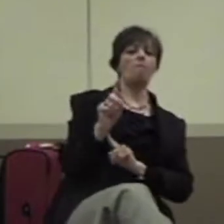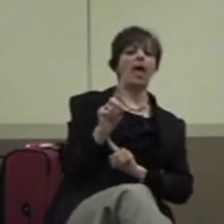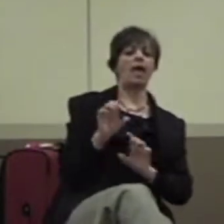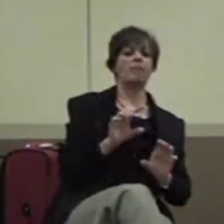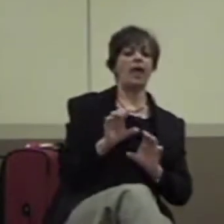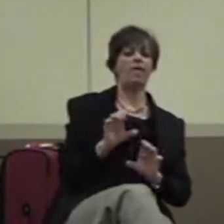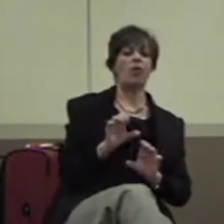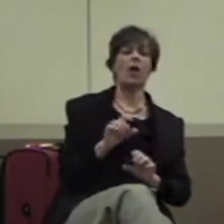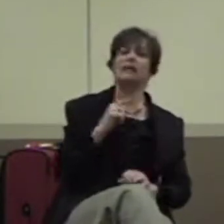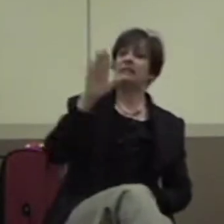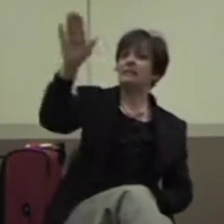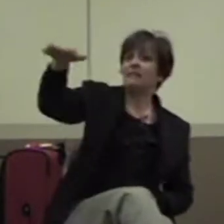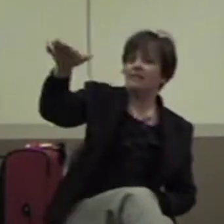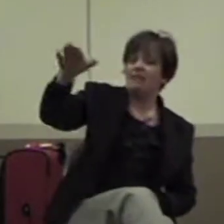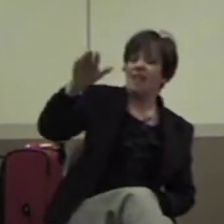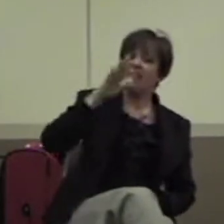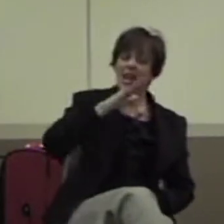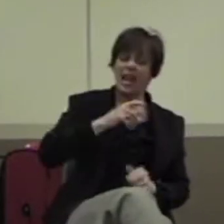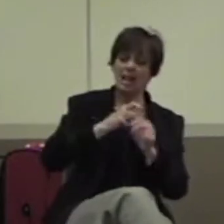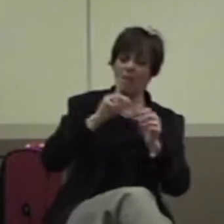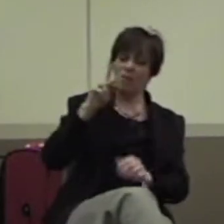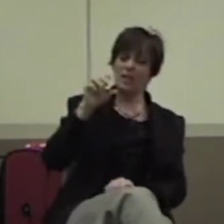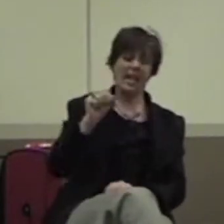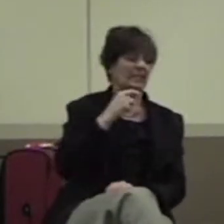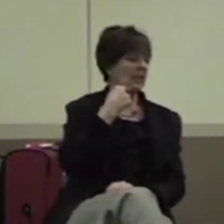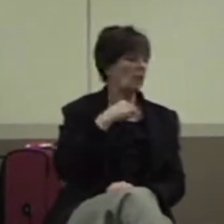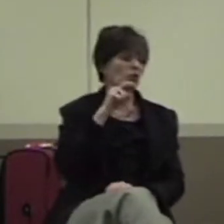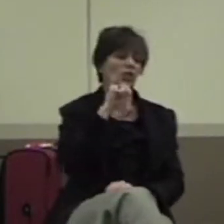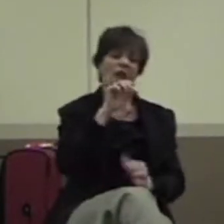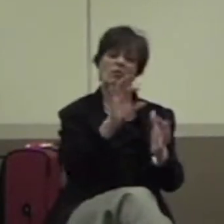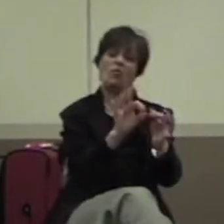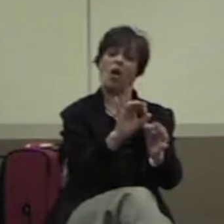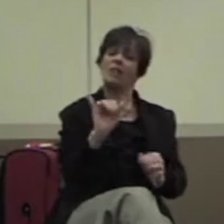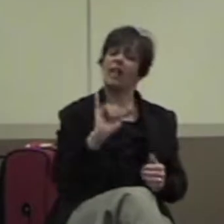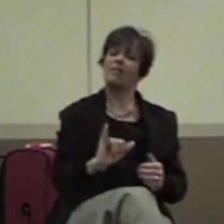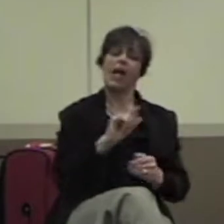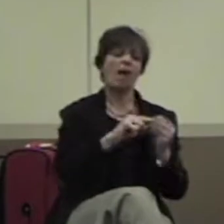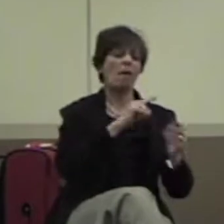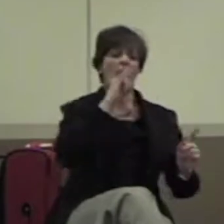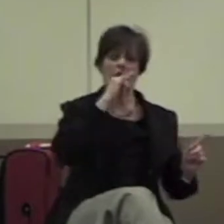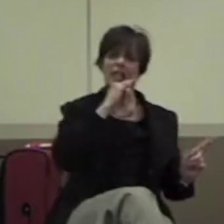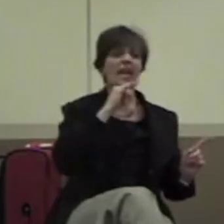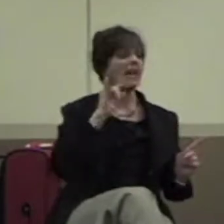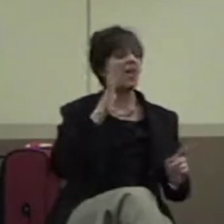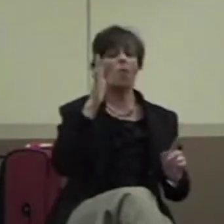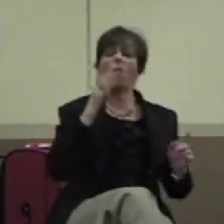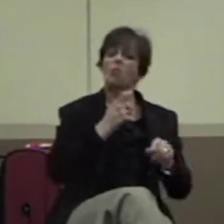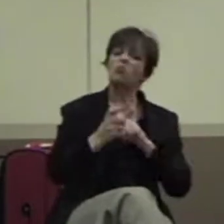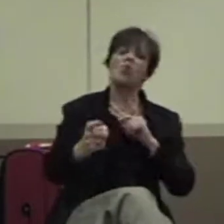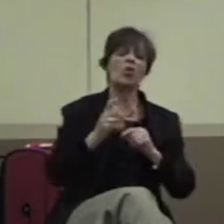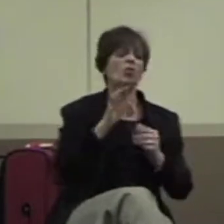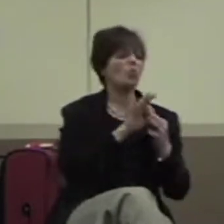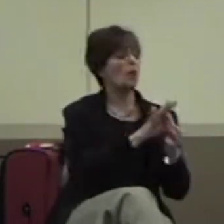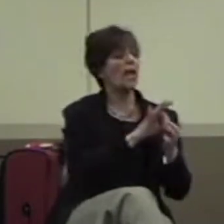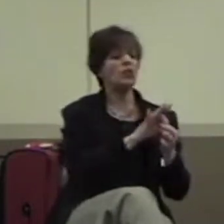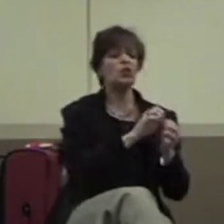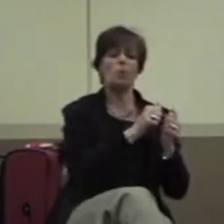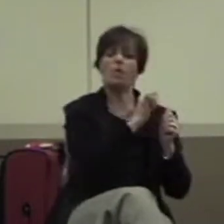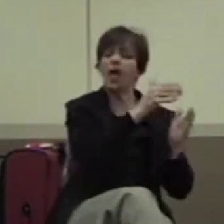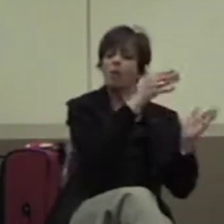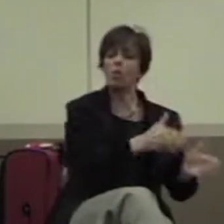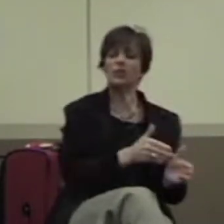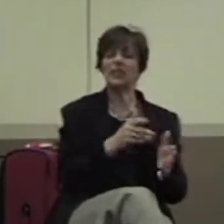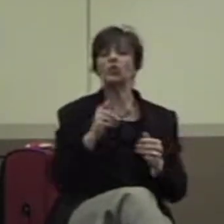go, hey, this lady from Kansas, she told us not to talk like that, so don't talk like that about the kid, because I'll tell you what, that'll just kind of ruin your relationship